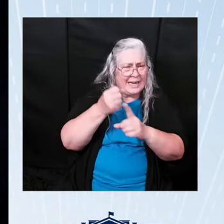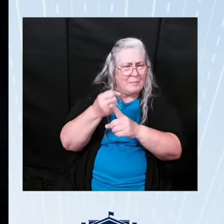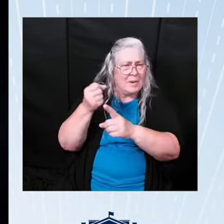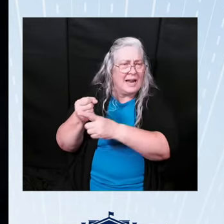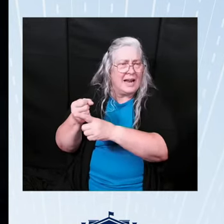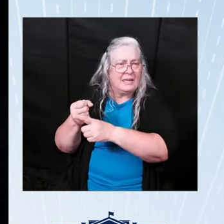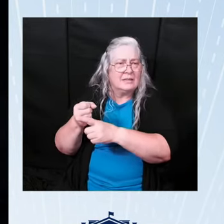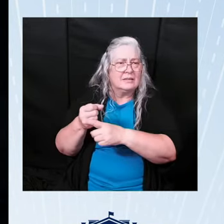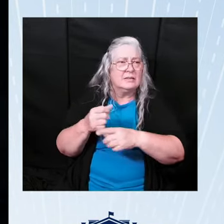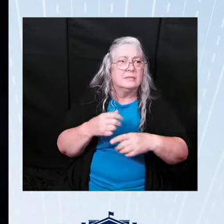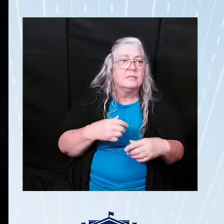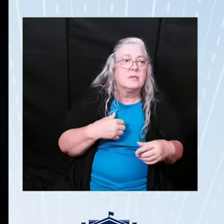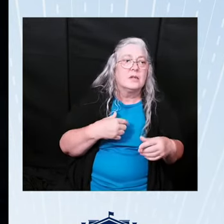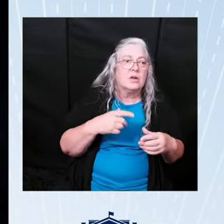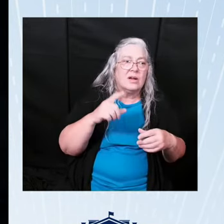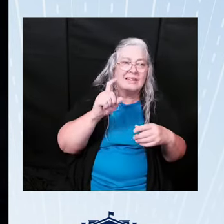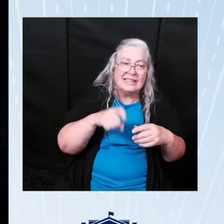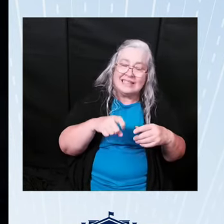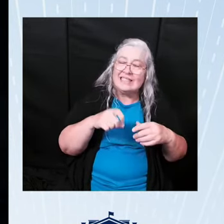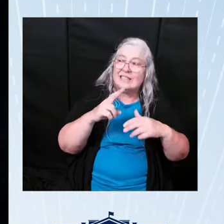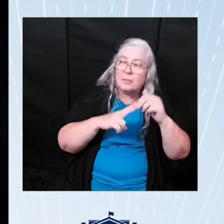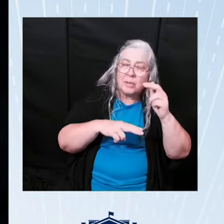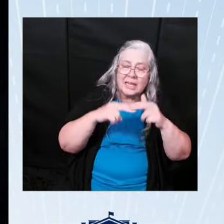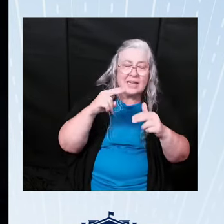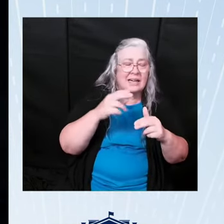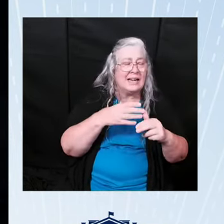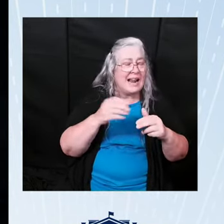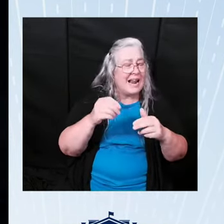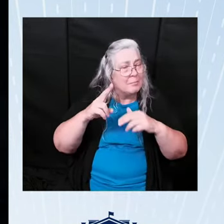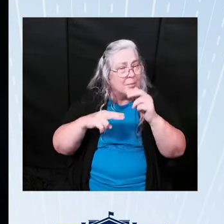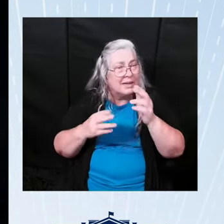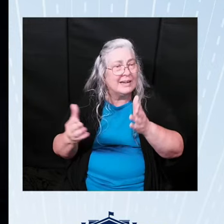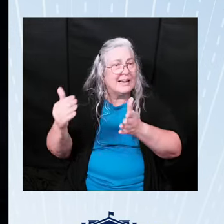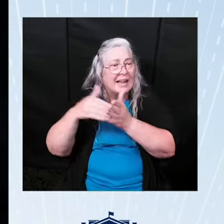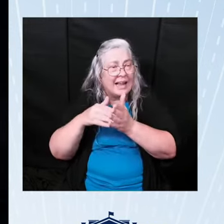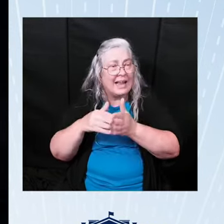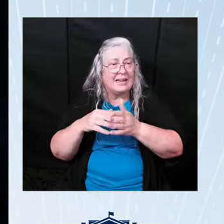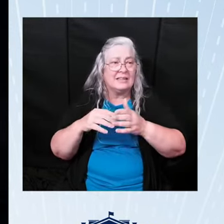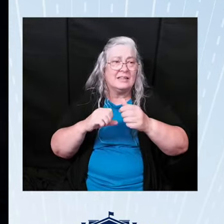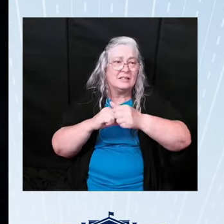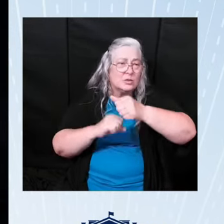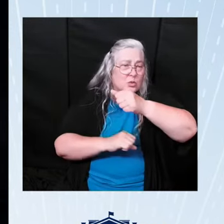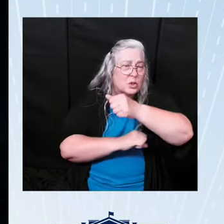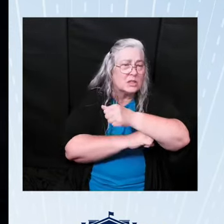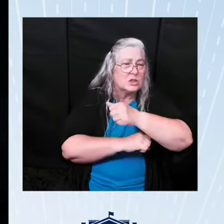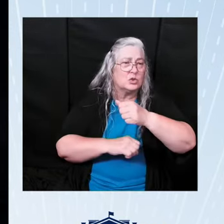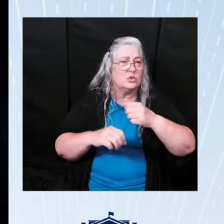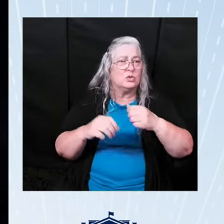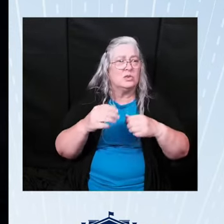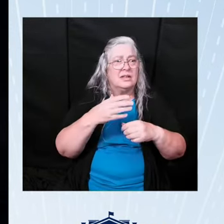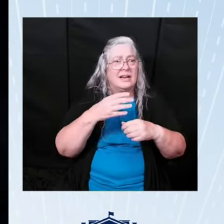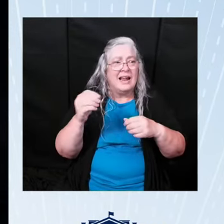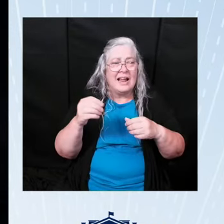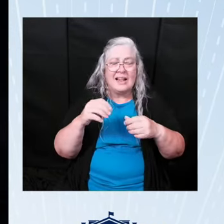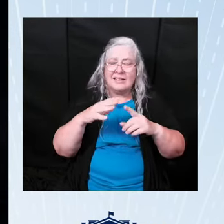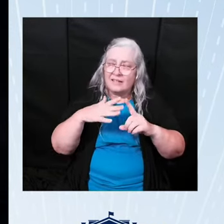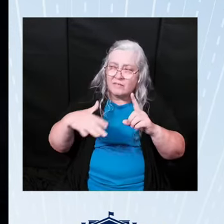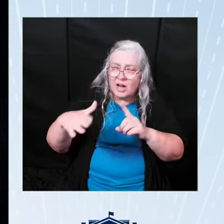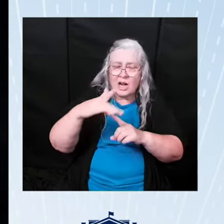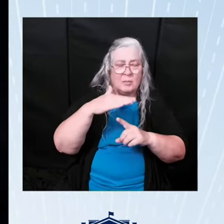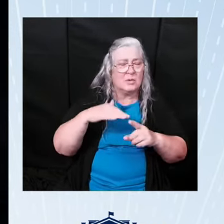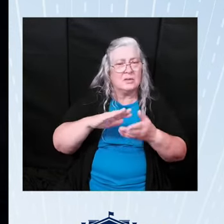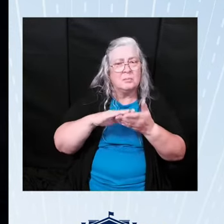environment to be resilient to our changing climate and to climate disasters. That is a